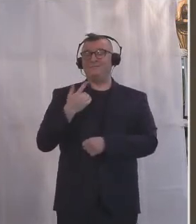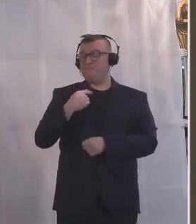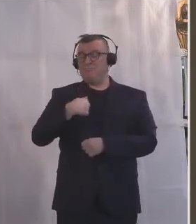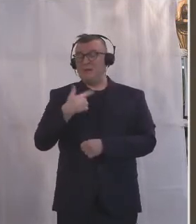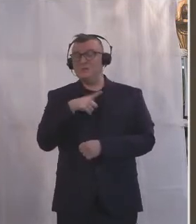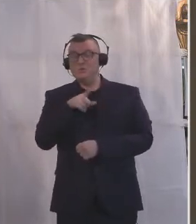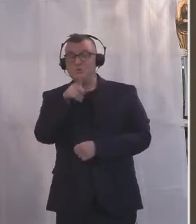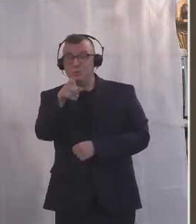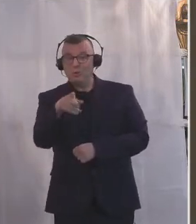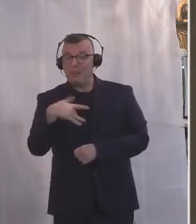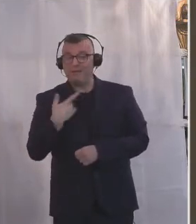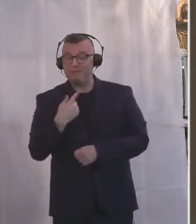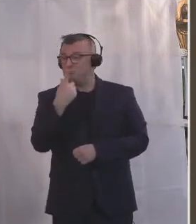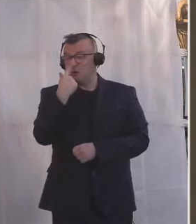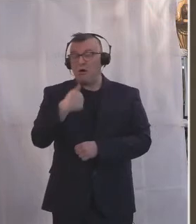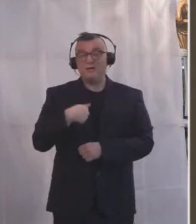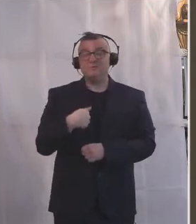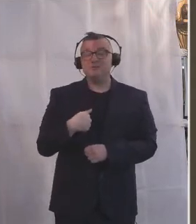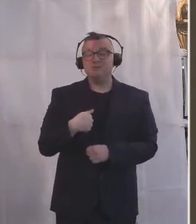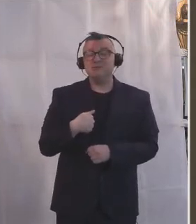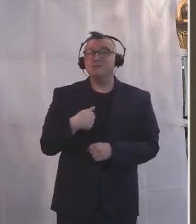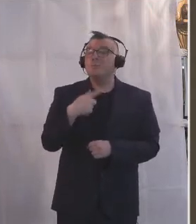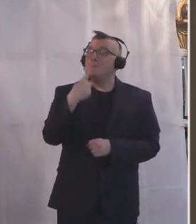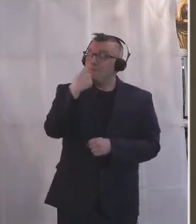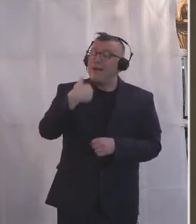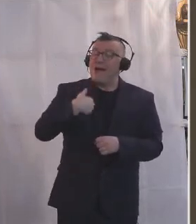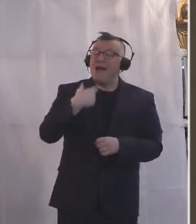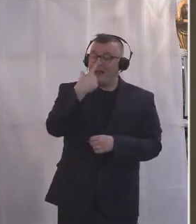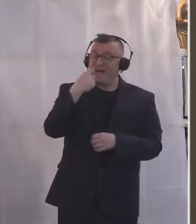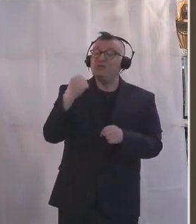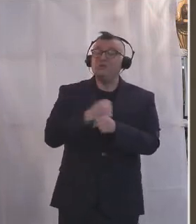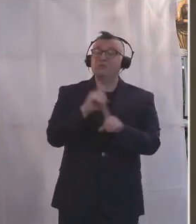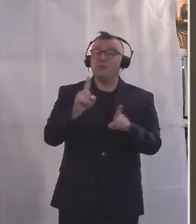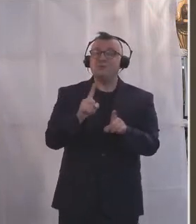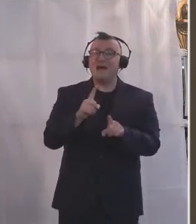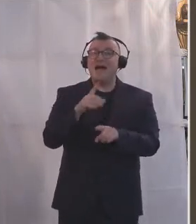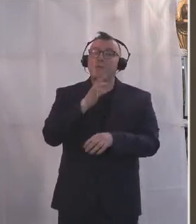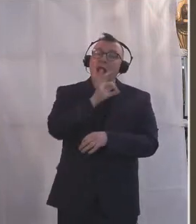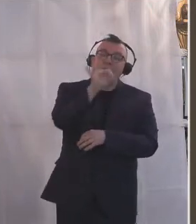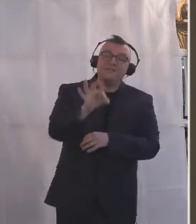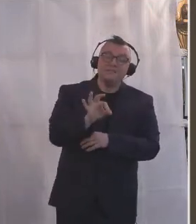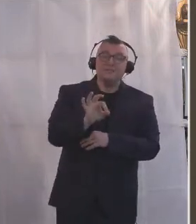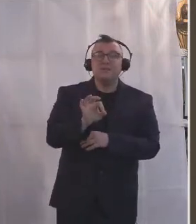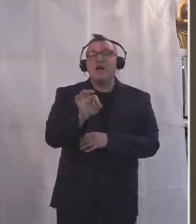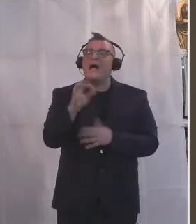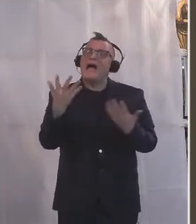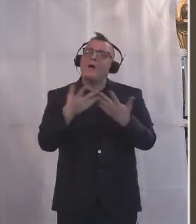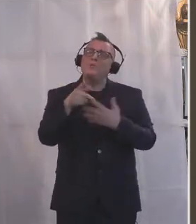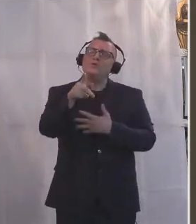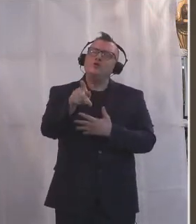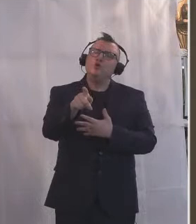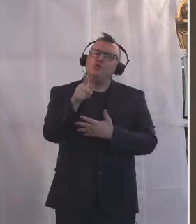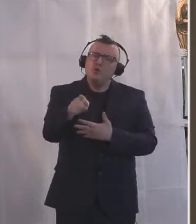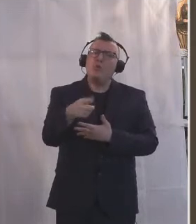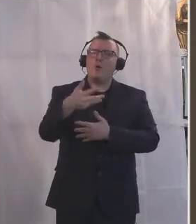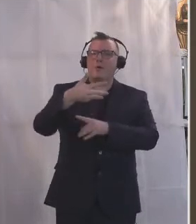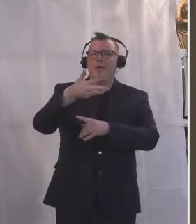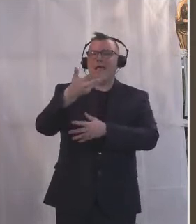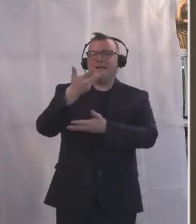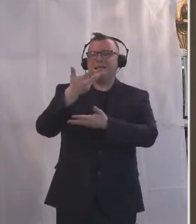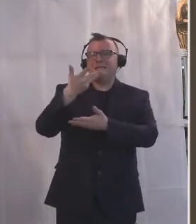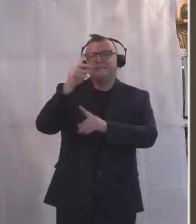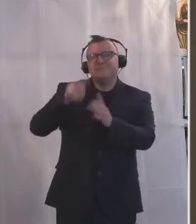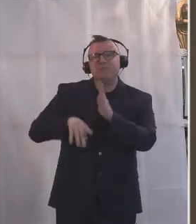shoes. I wouldn't be able to. But what I can do is to ask you what you think it's like to be in your shoes. And you can ask me